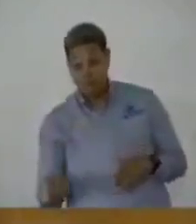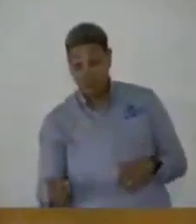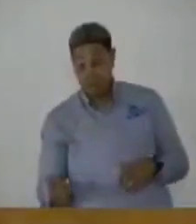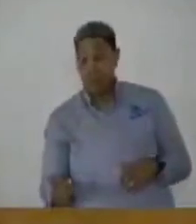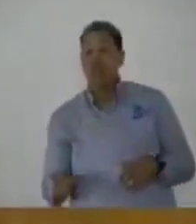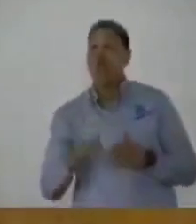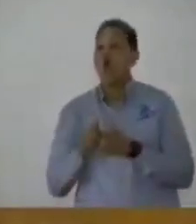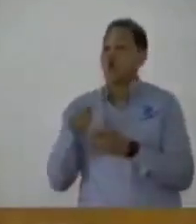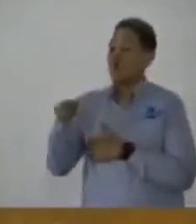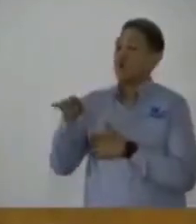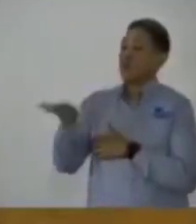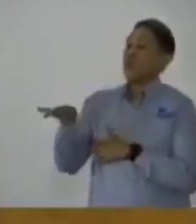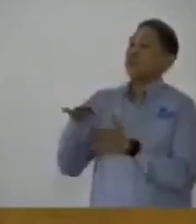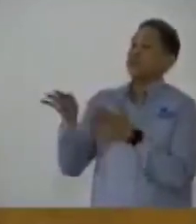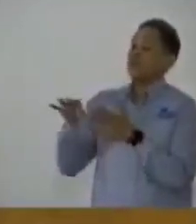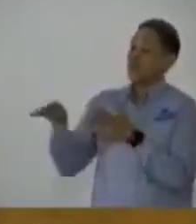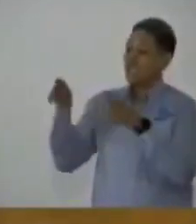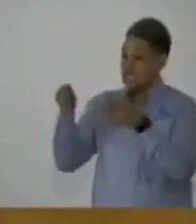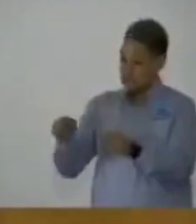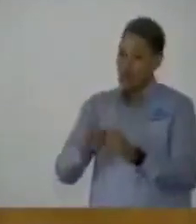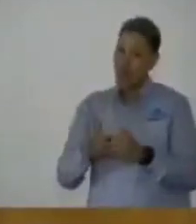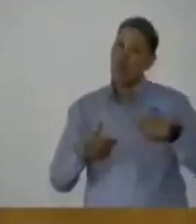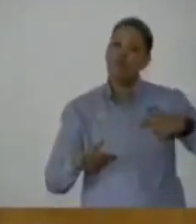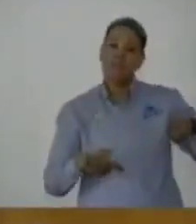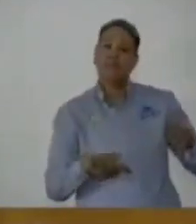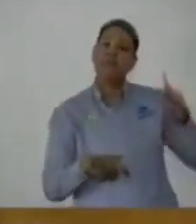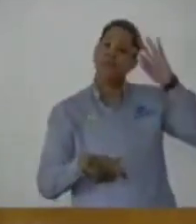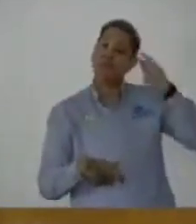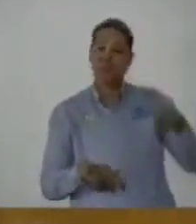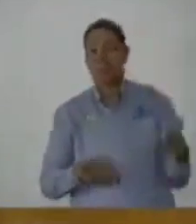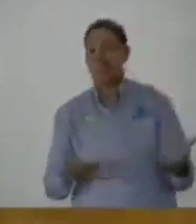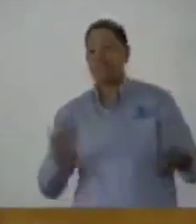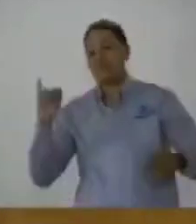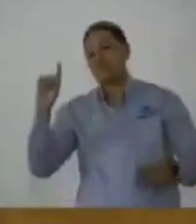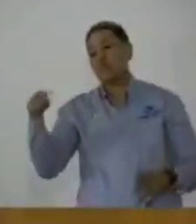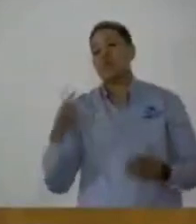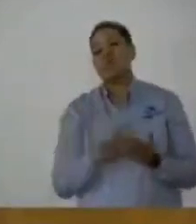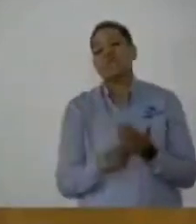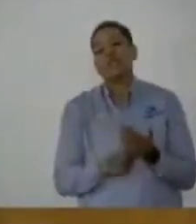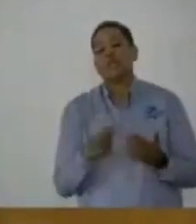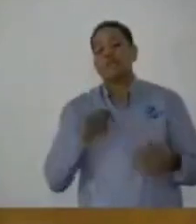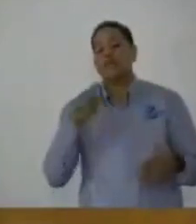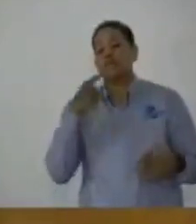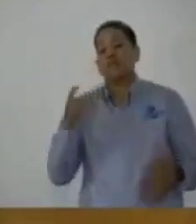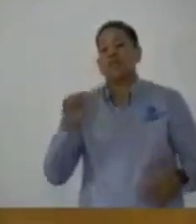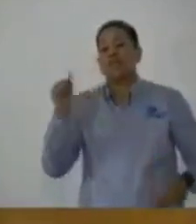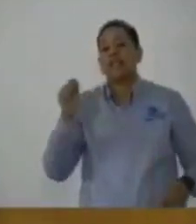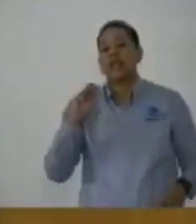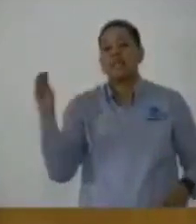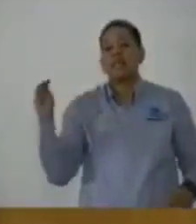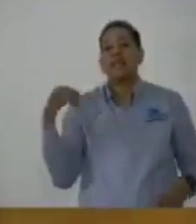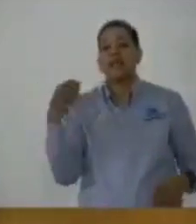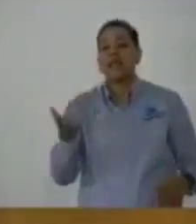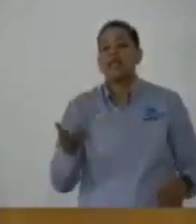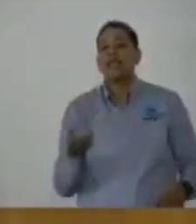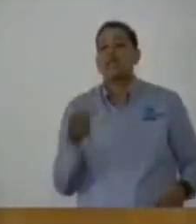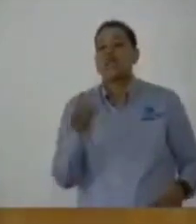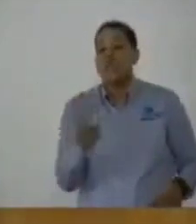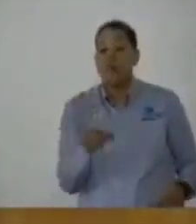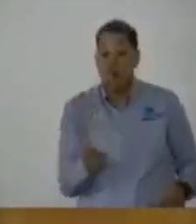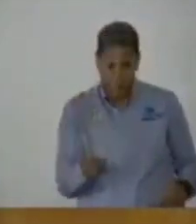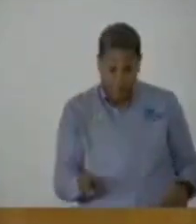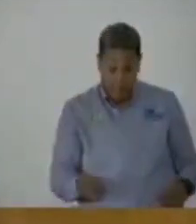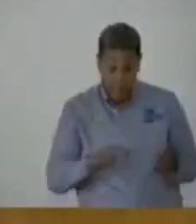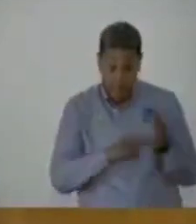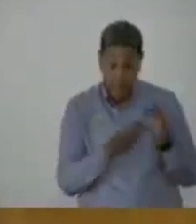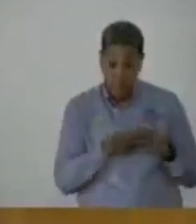have chosen to spend it on that side. That's the only debate. So when I say give 10 million to the puppy, it don't mean that I'm